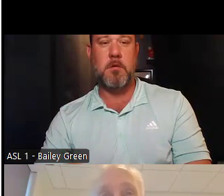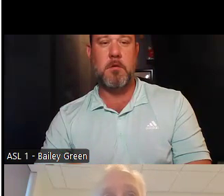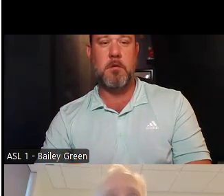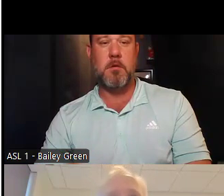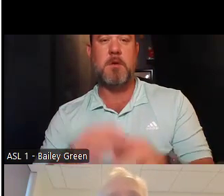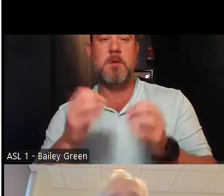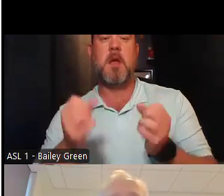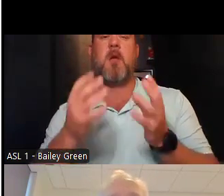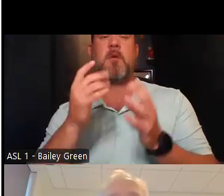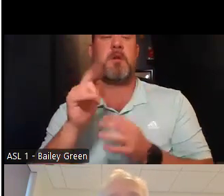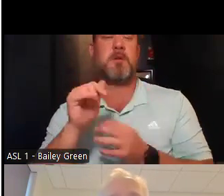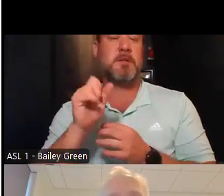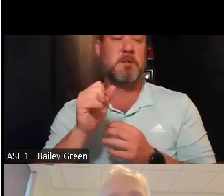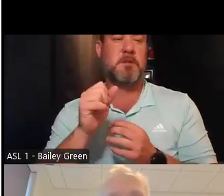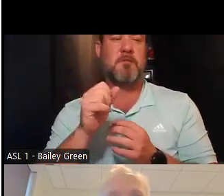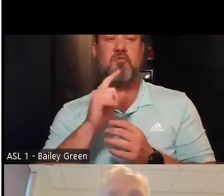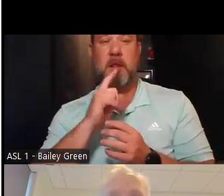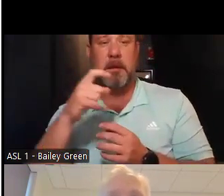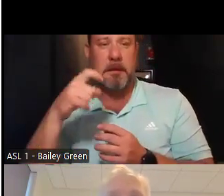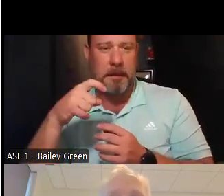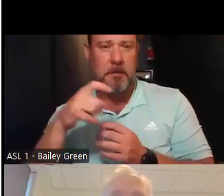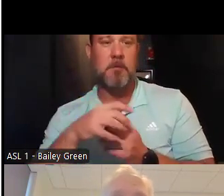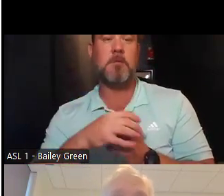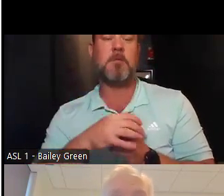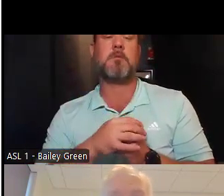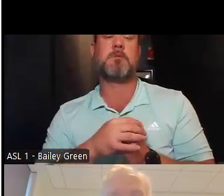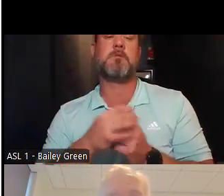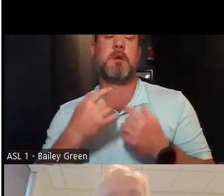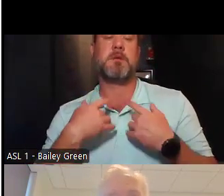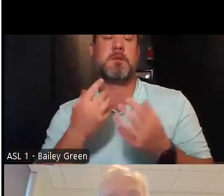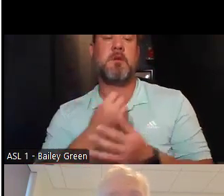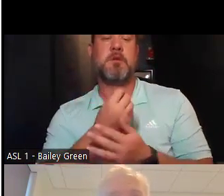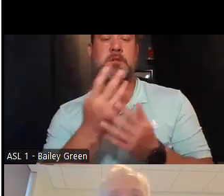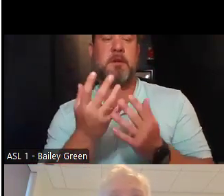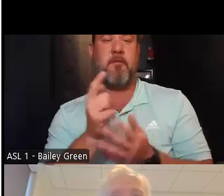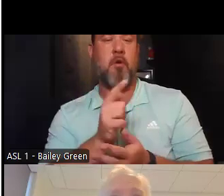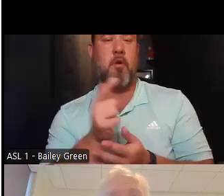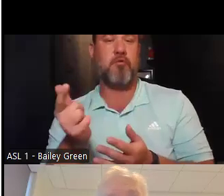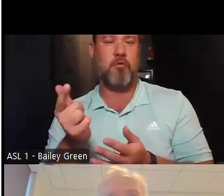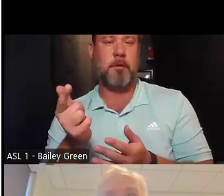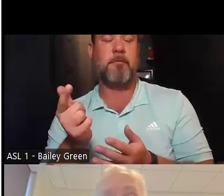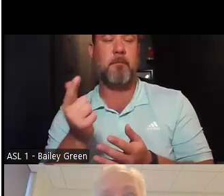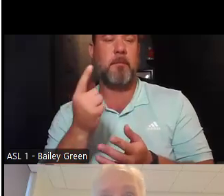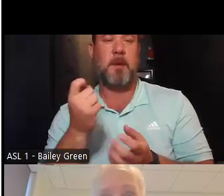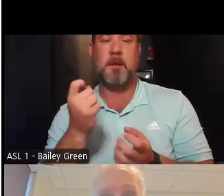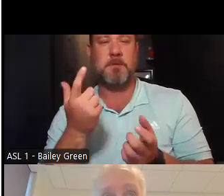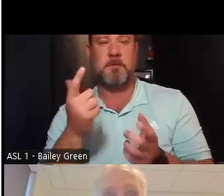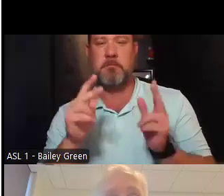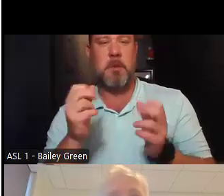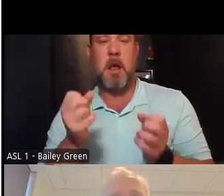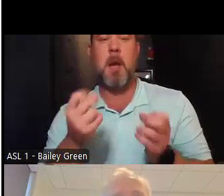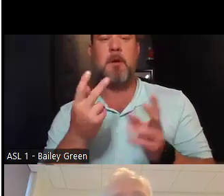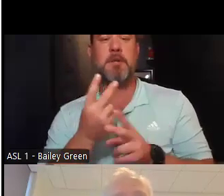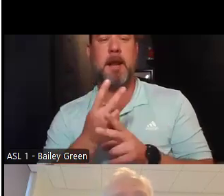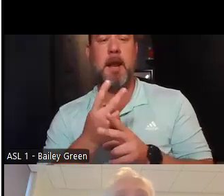LTSS do people really need? And so we consider several different alternatives because there's so much uncertainty about how much